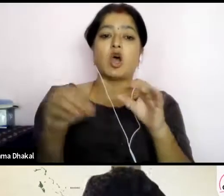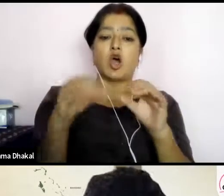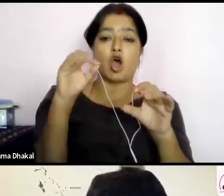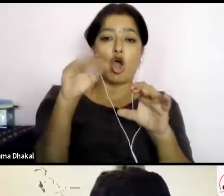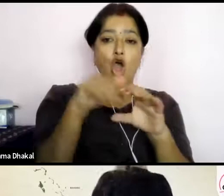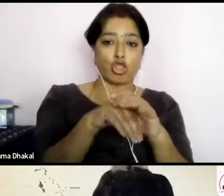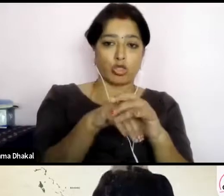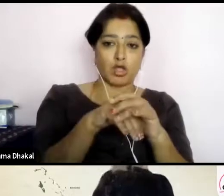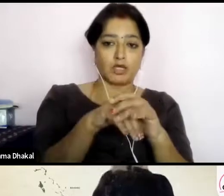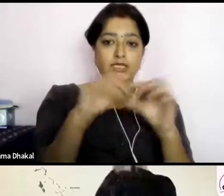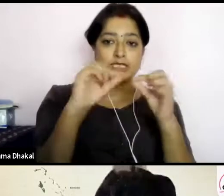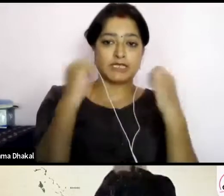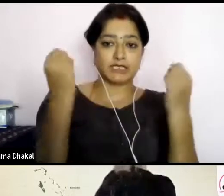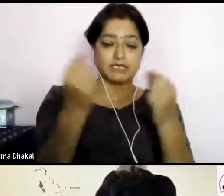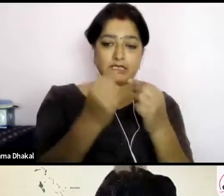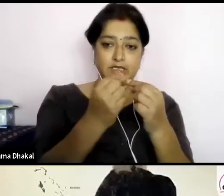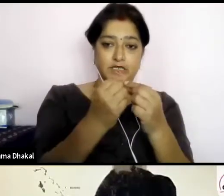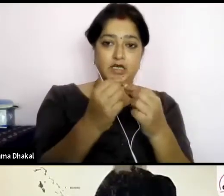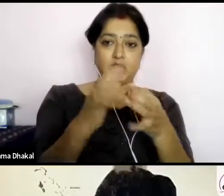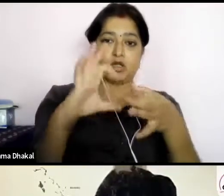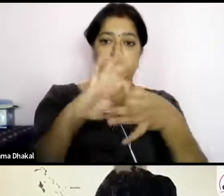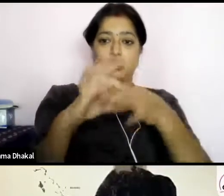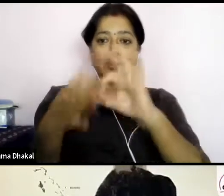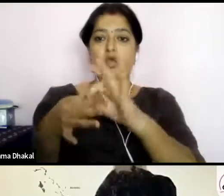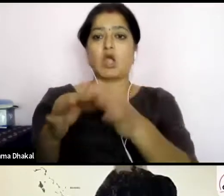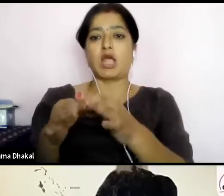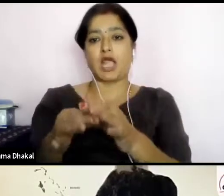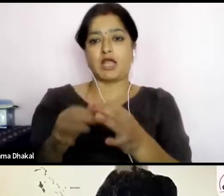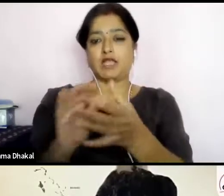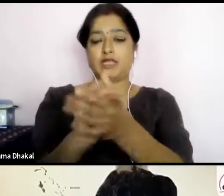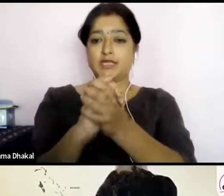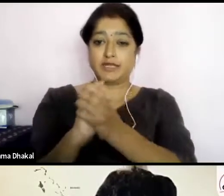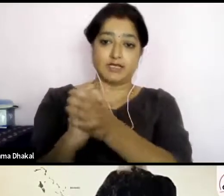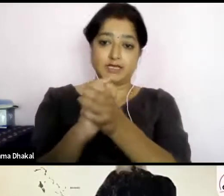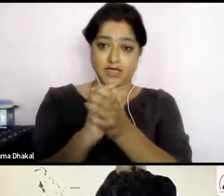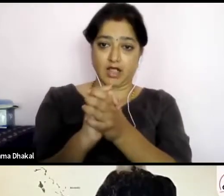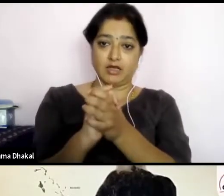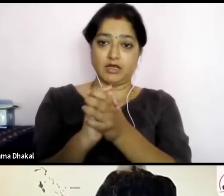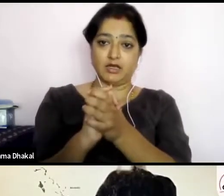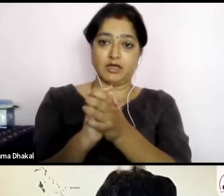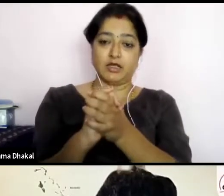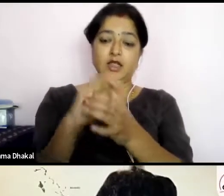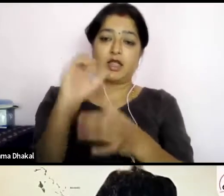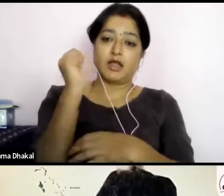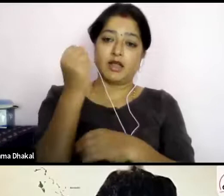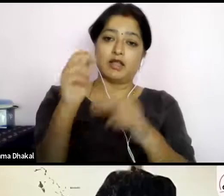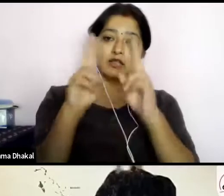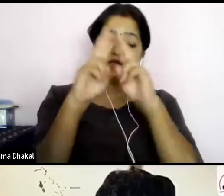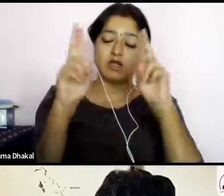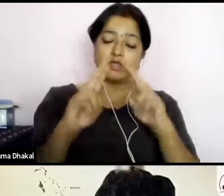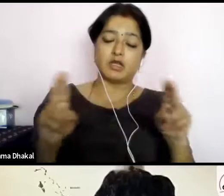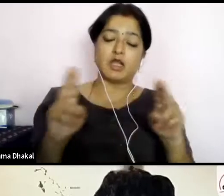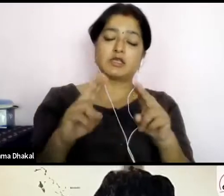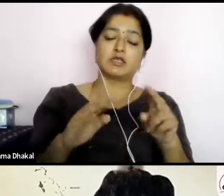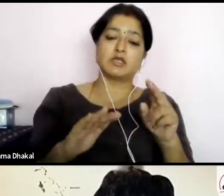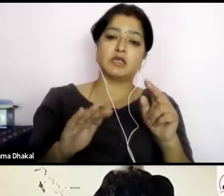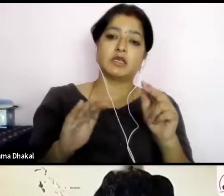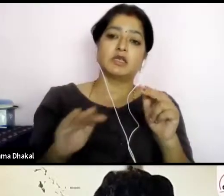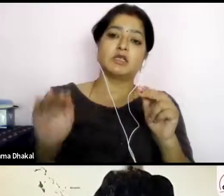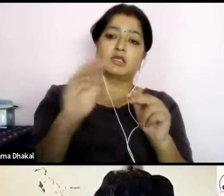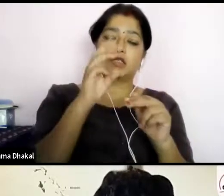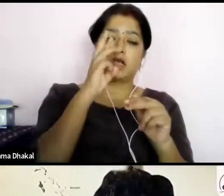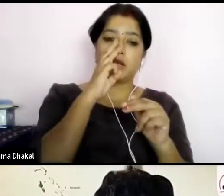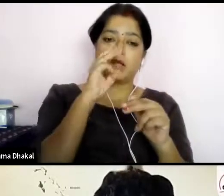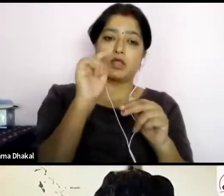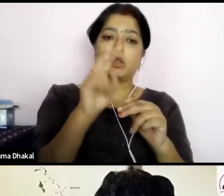So how important is the idea of collaboration, engagement, and how do you see it playing out at the local, regional, and